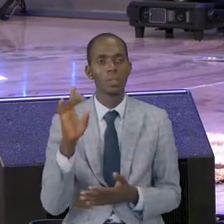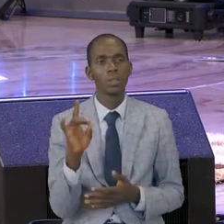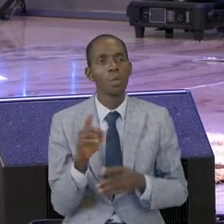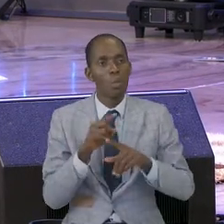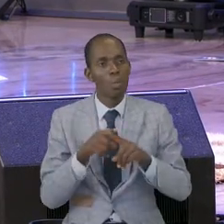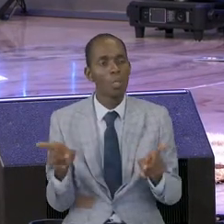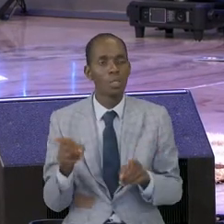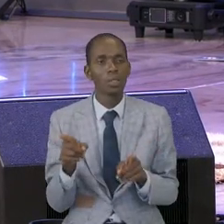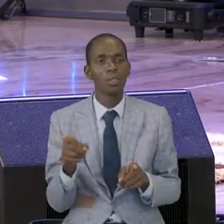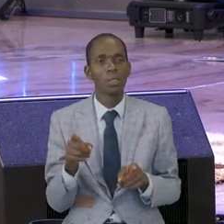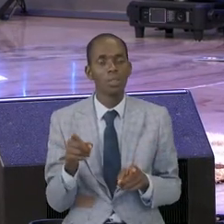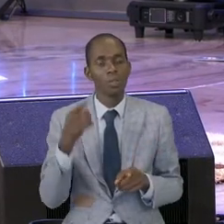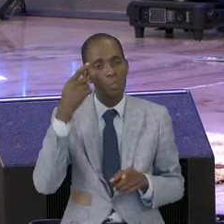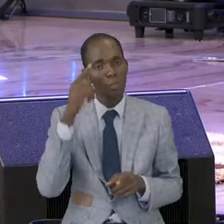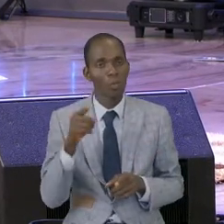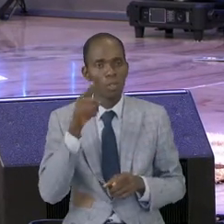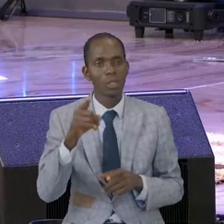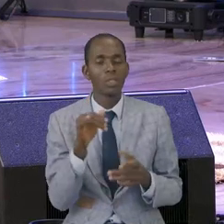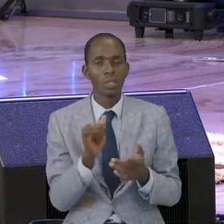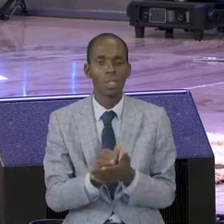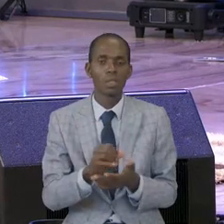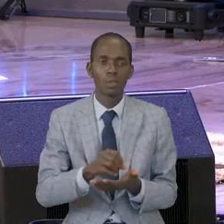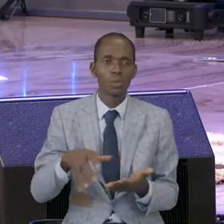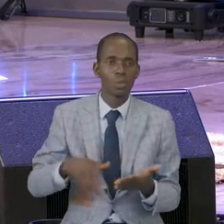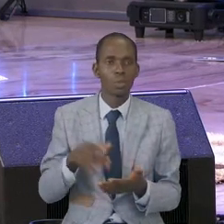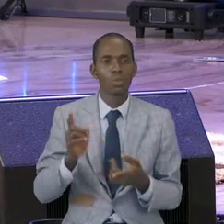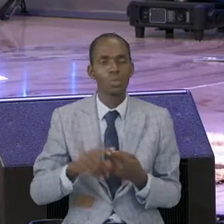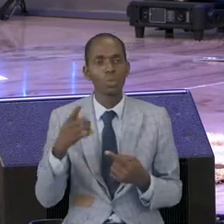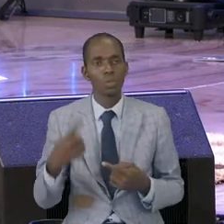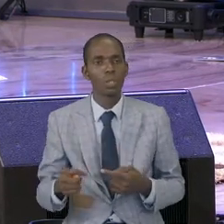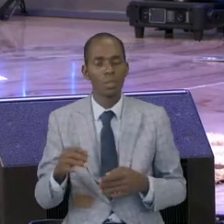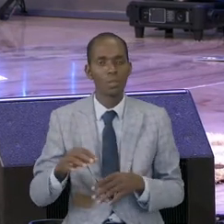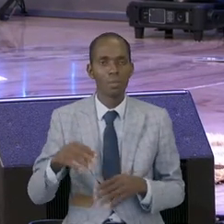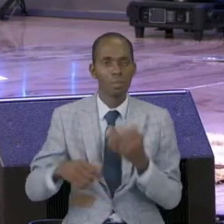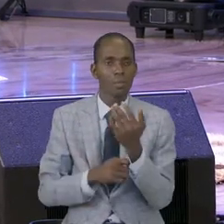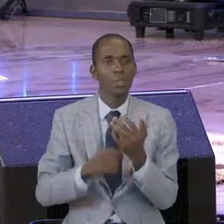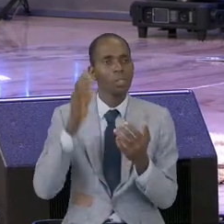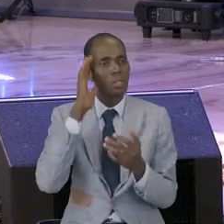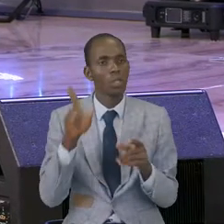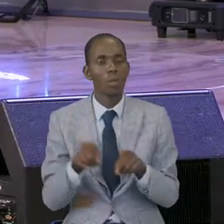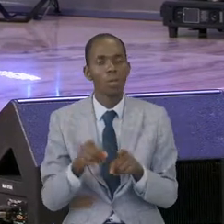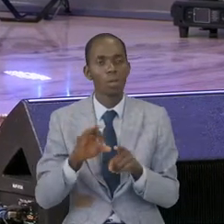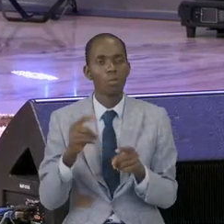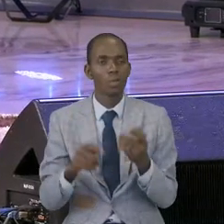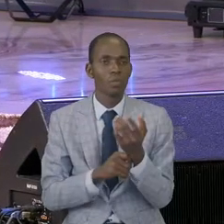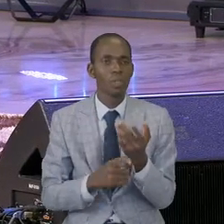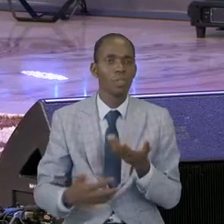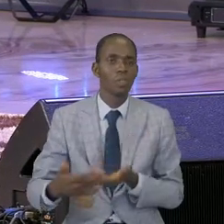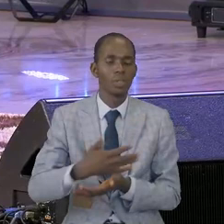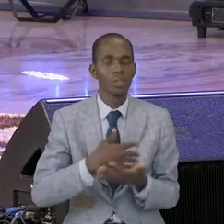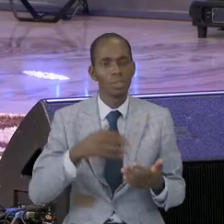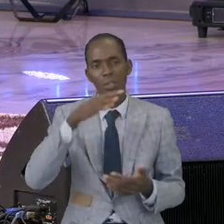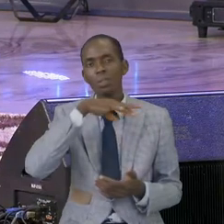for he that soweth to his flesh shall of the flesh reap corruption, but he that soweth to